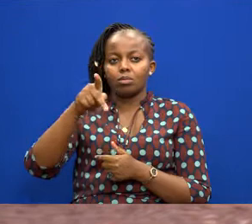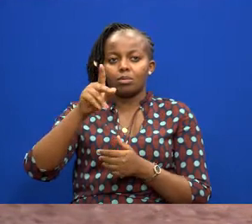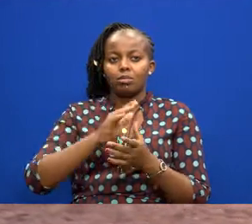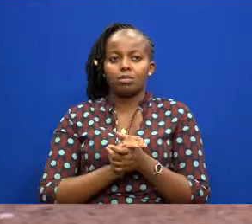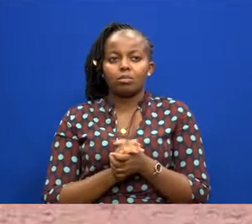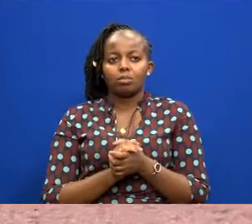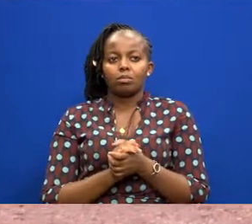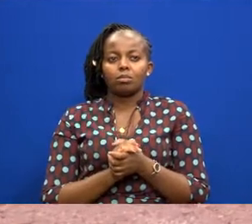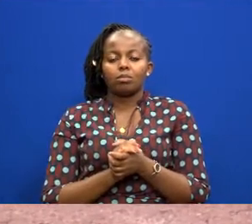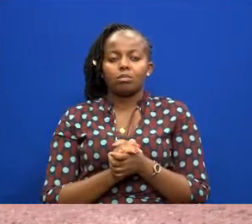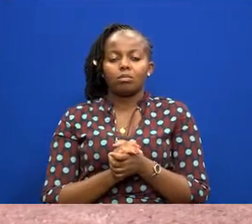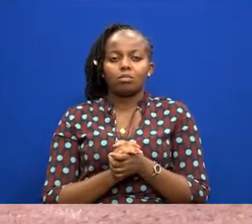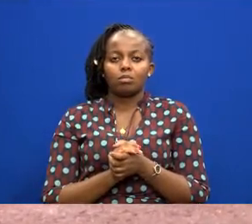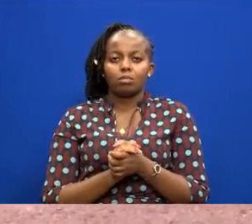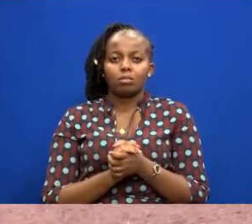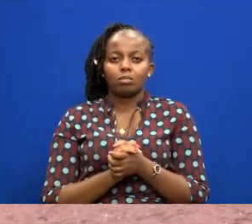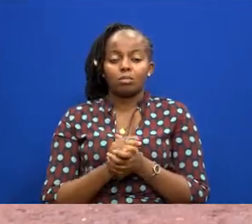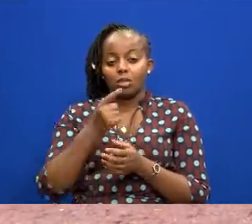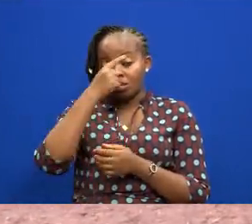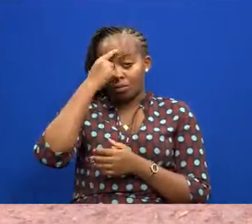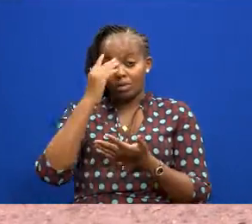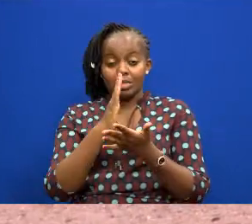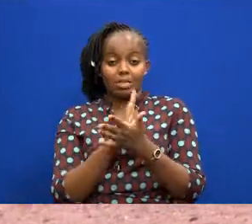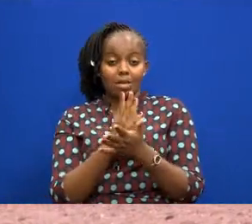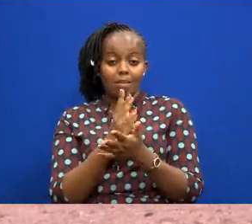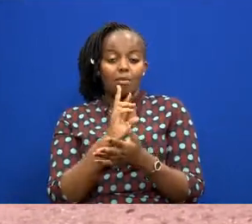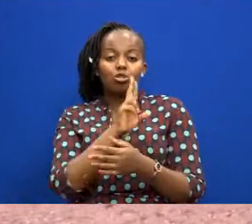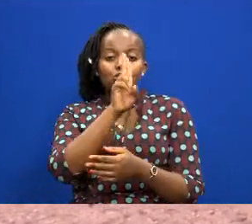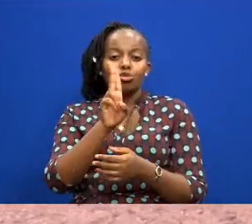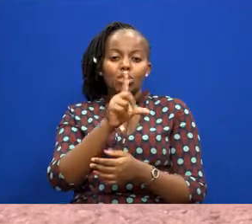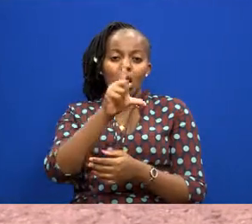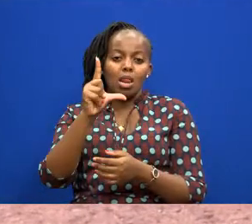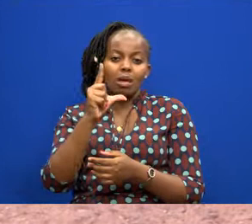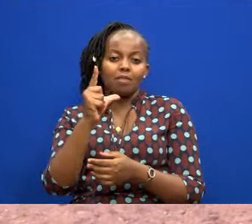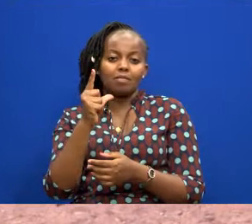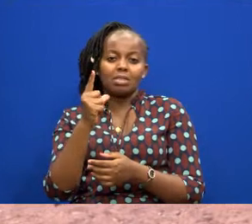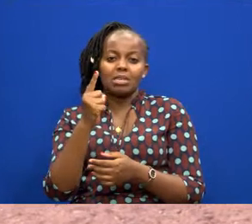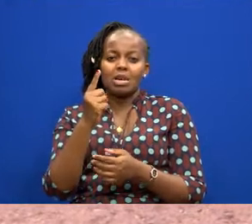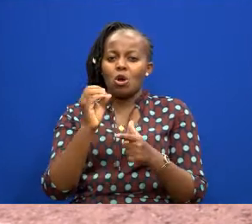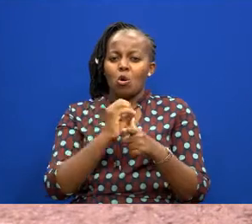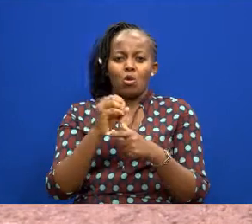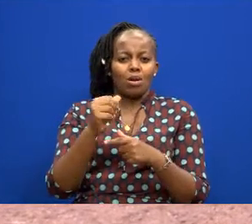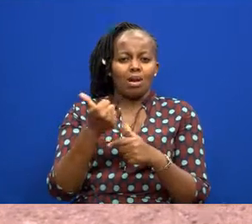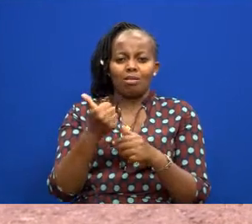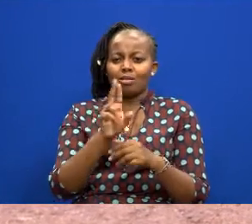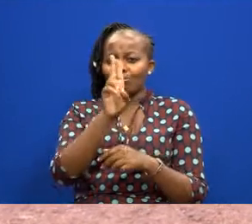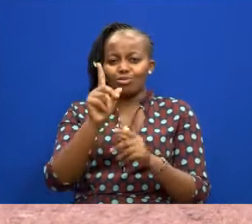sides. Because some of us are lefties, some of us are righties. Sawa? Yes.